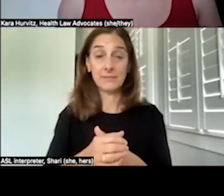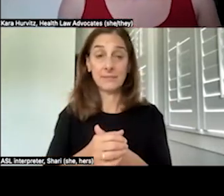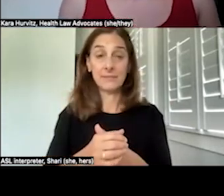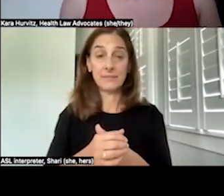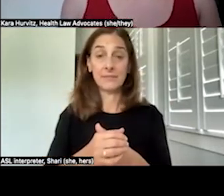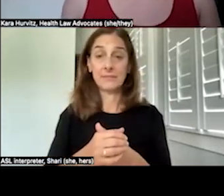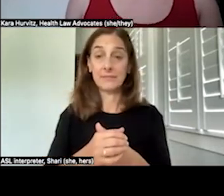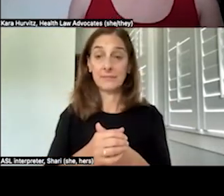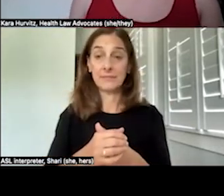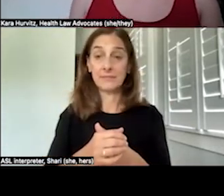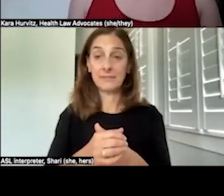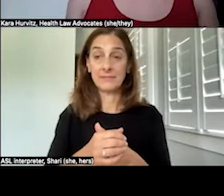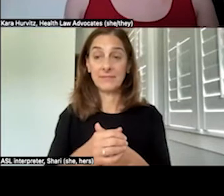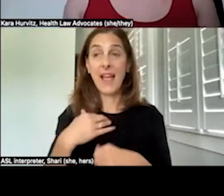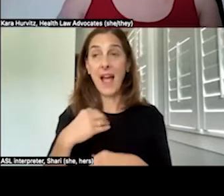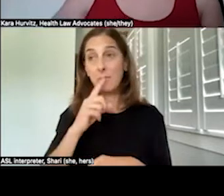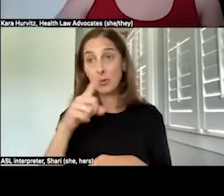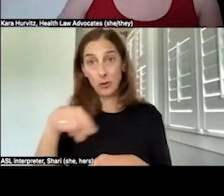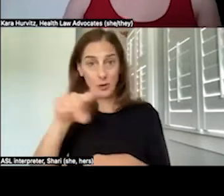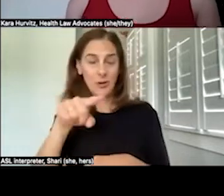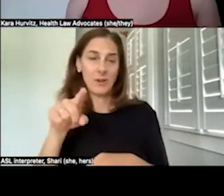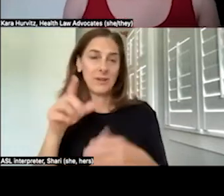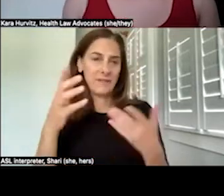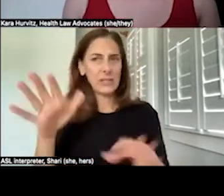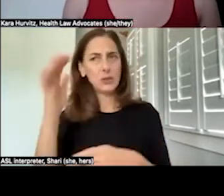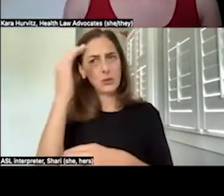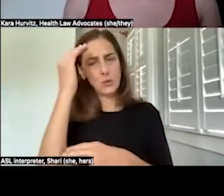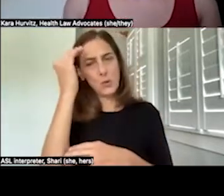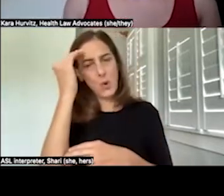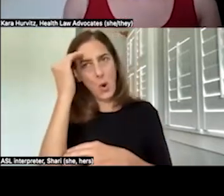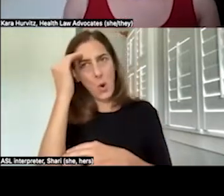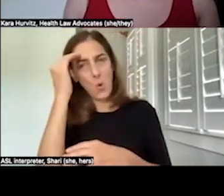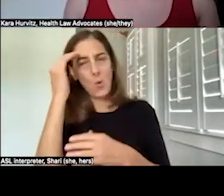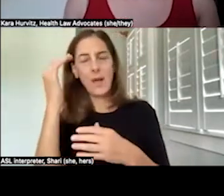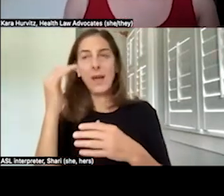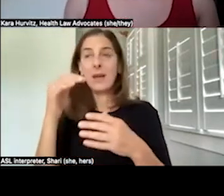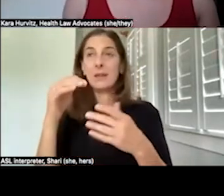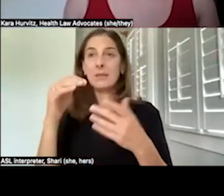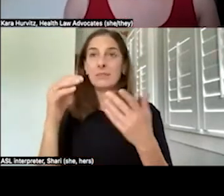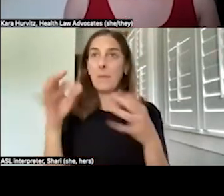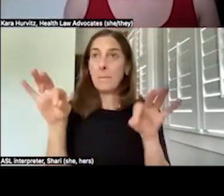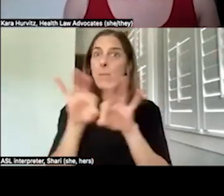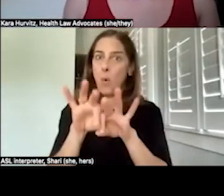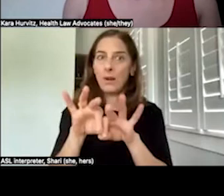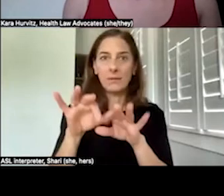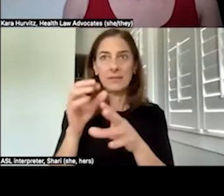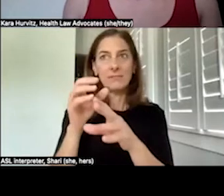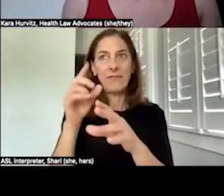I'm sure folks on this call are aware of the many benefits of accessing gender affirming care. It's very important for folks who need